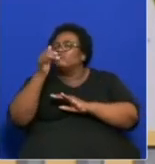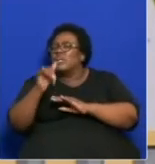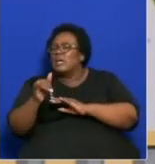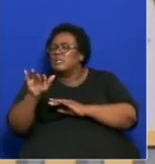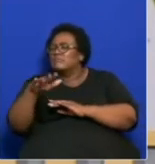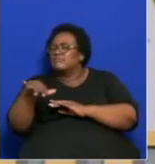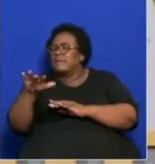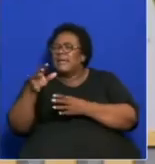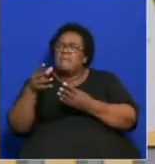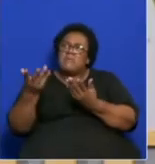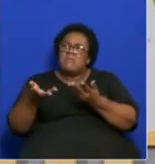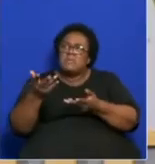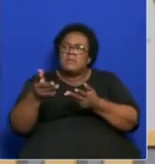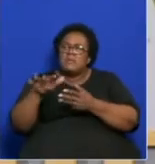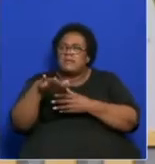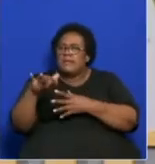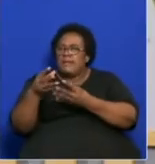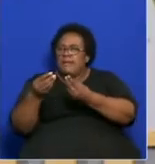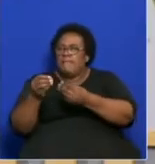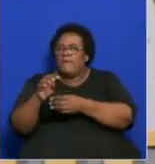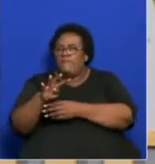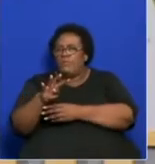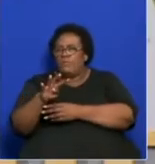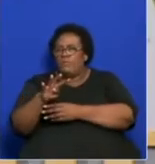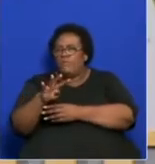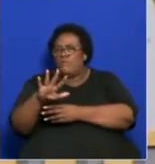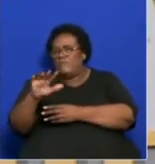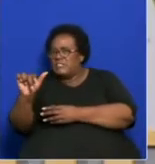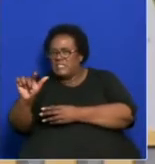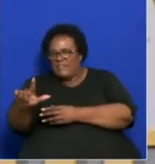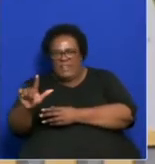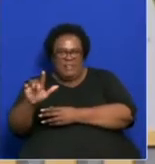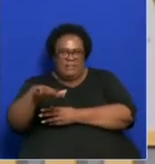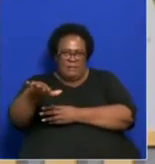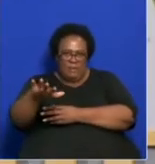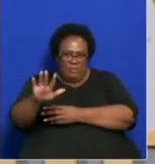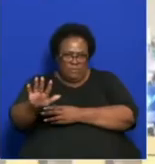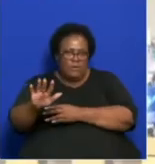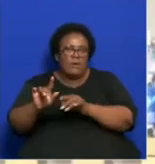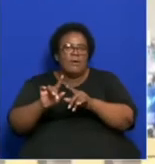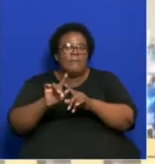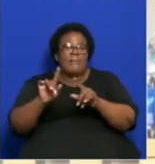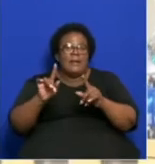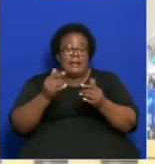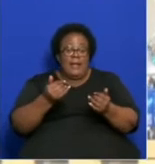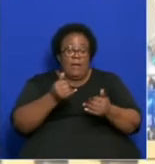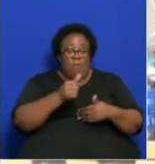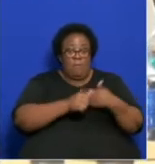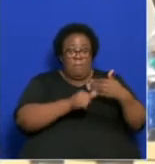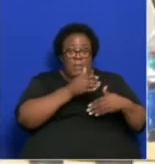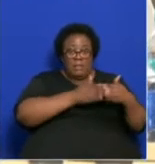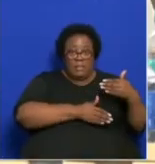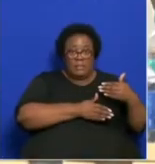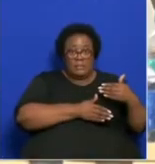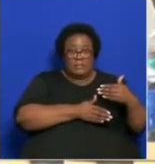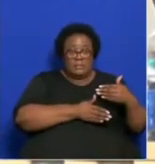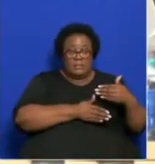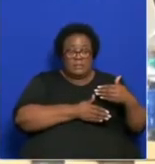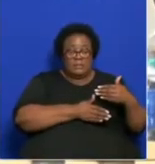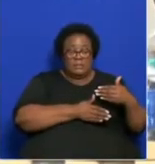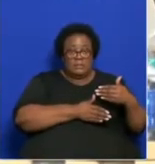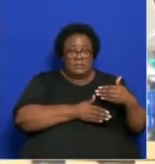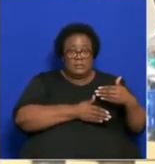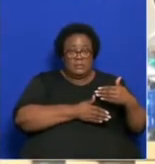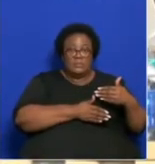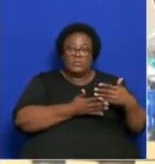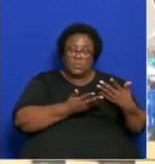number 457, right? But it's month end, and we invoices